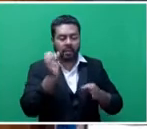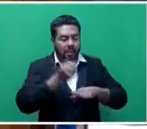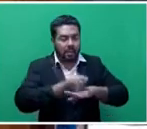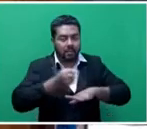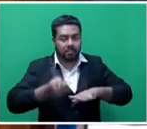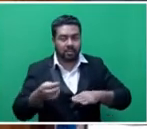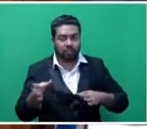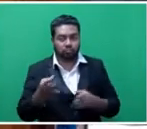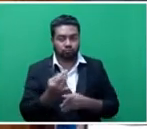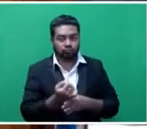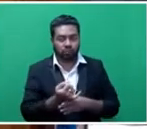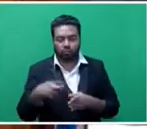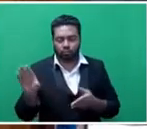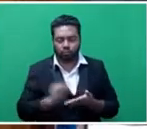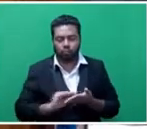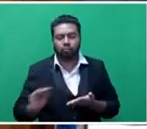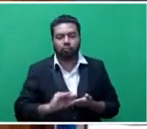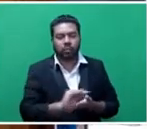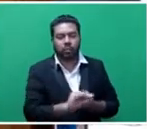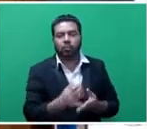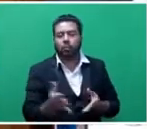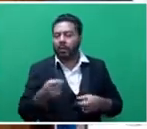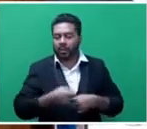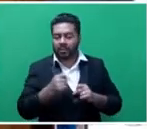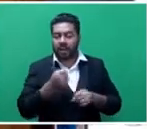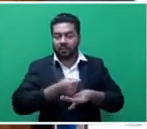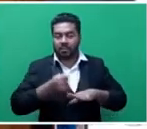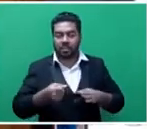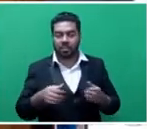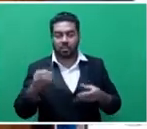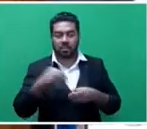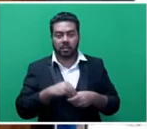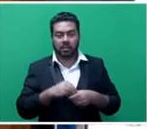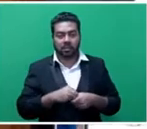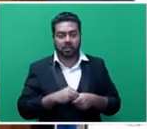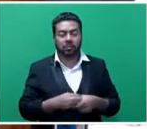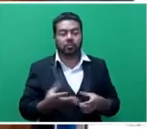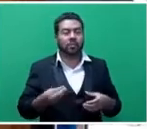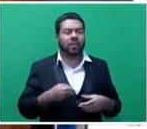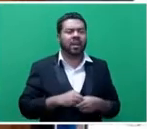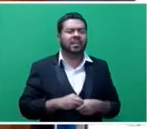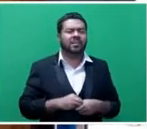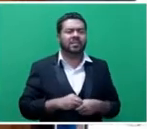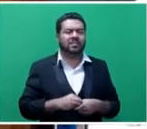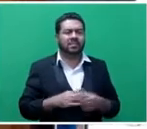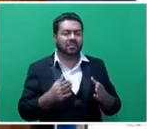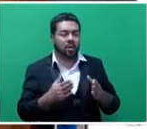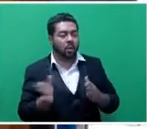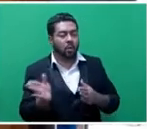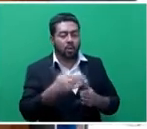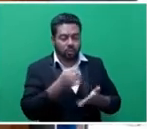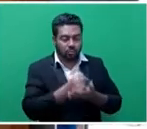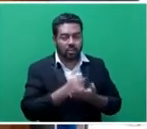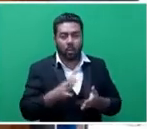be contributing to government coffers in an effort to enlighten government's burden to deliver on its charge to ensure the good government and well-being